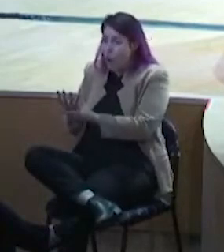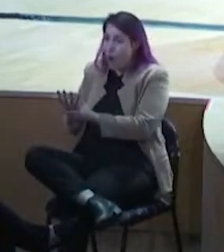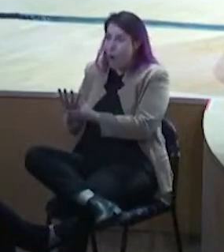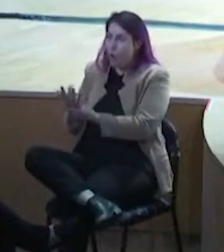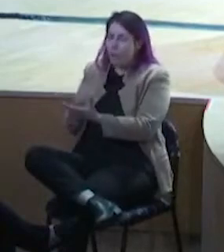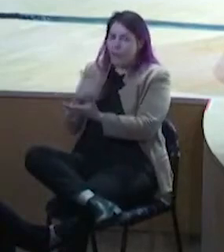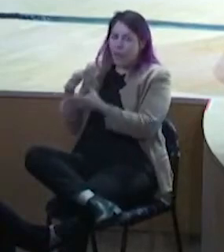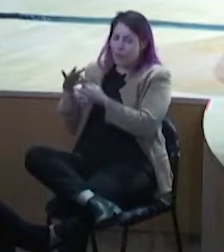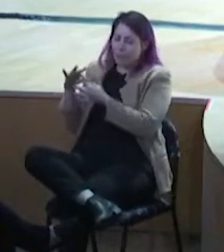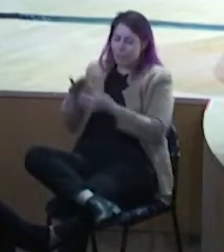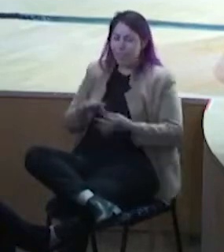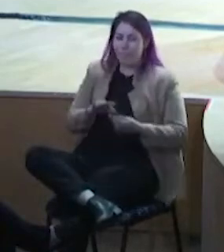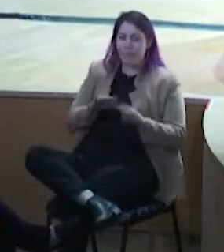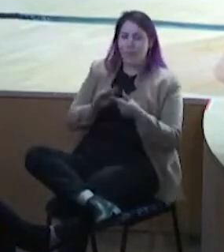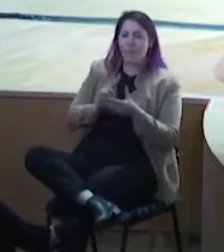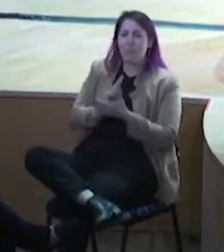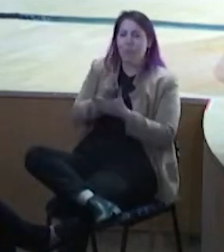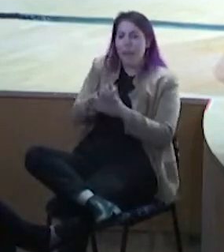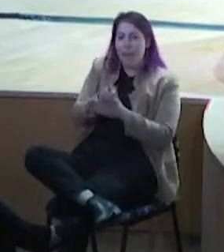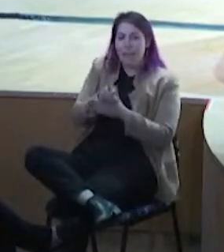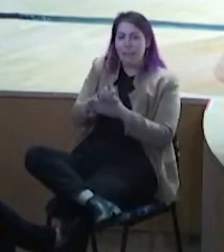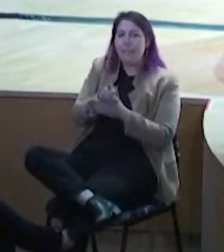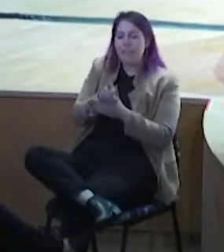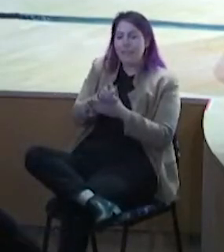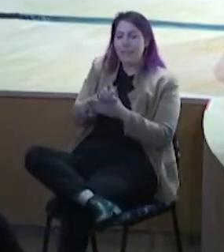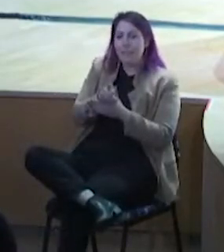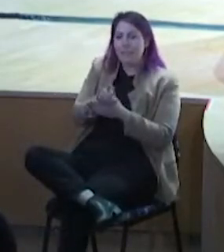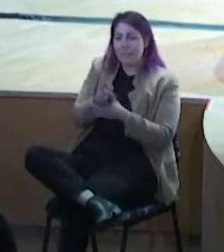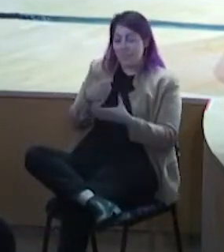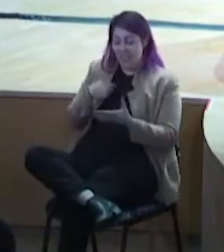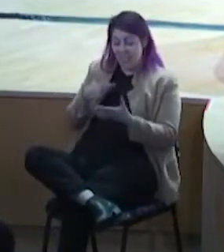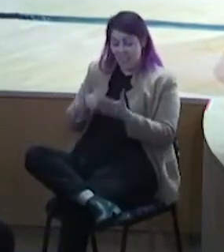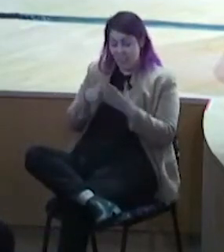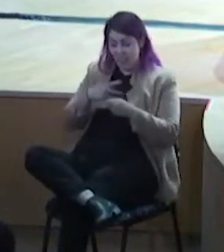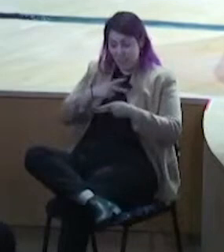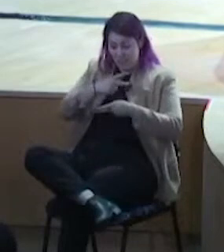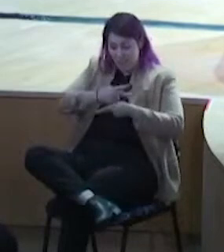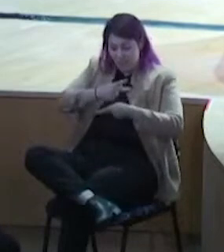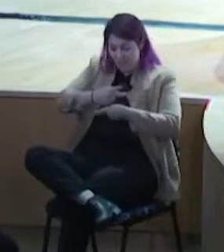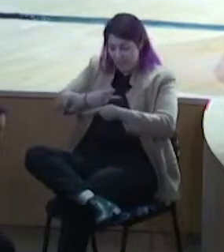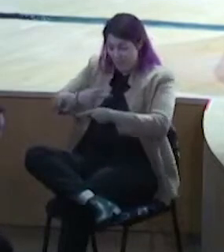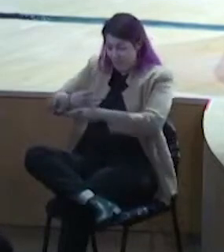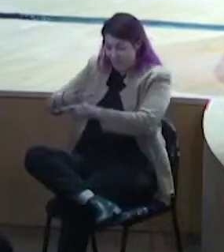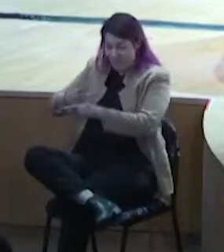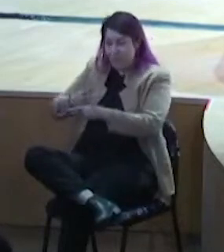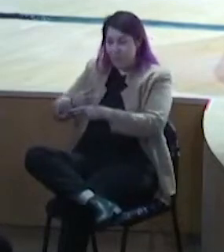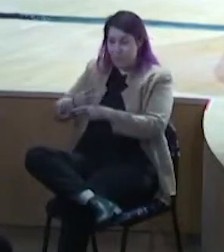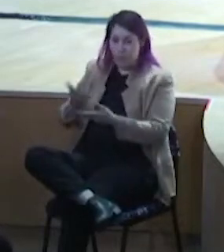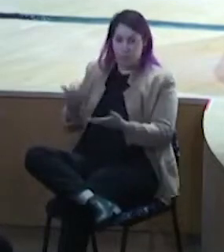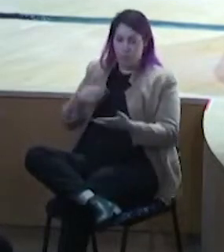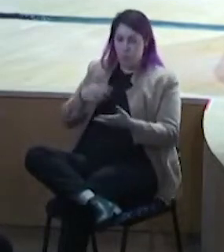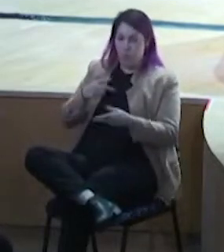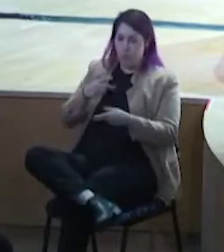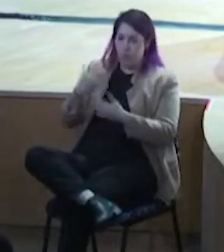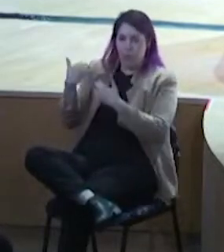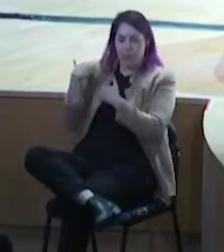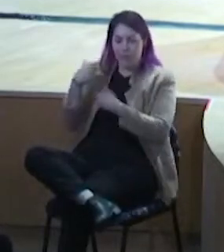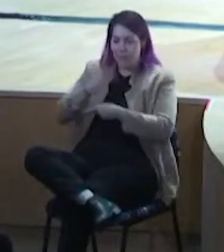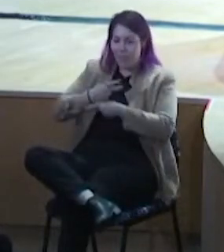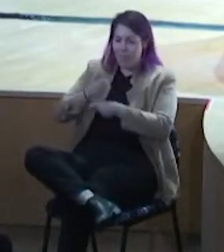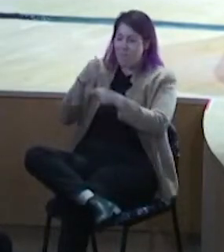to the plants that we caretake and that we have been caretaking for all these